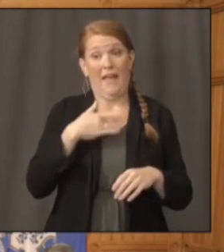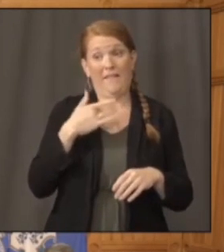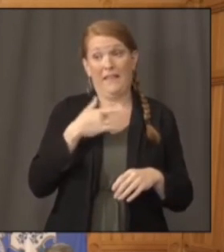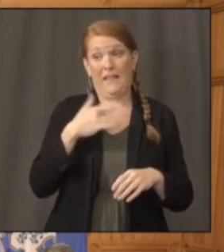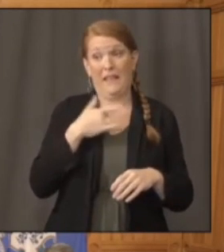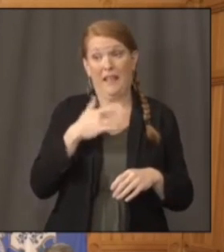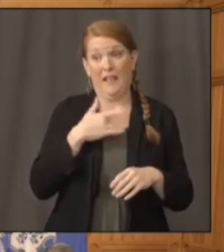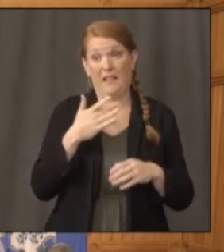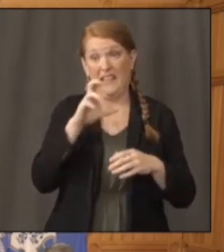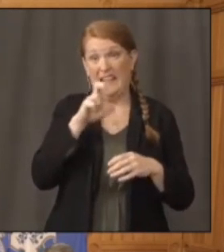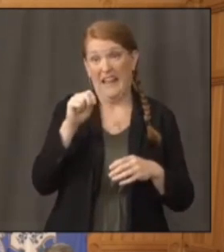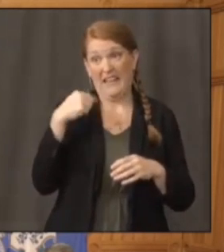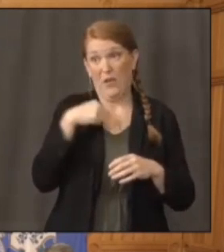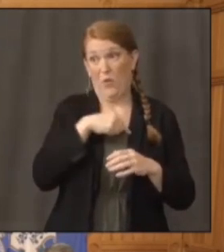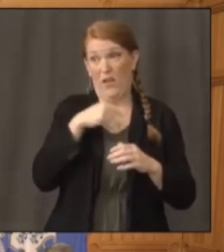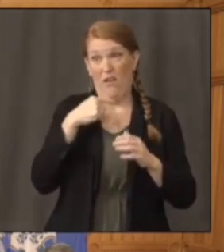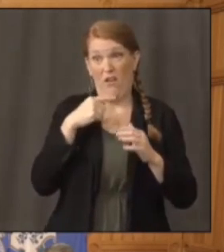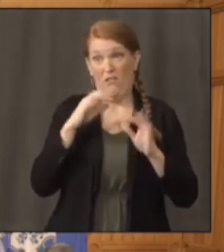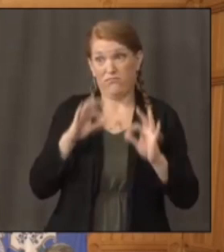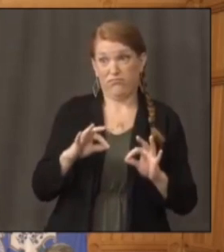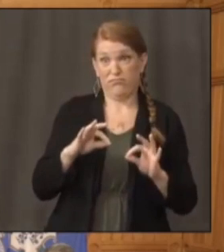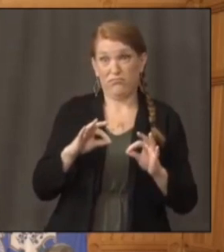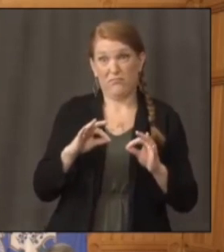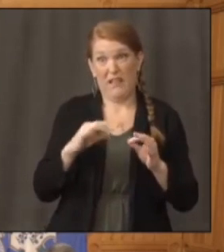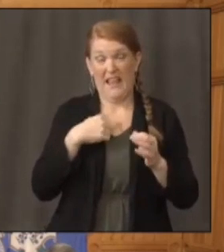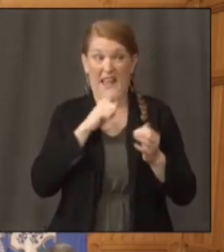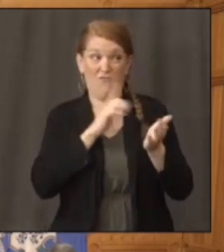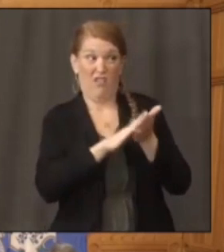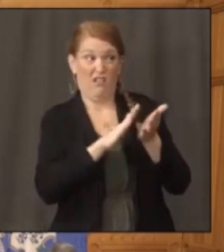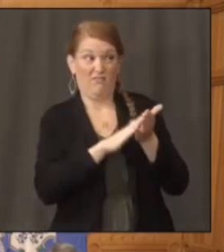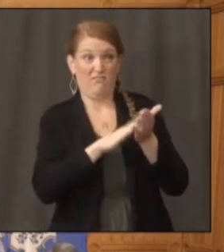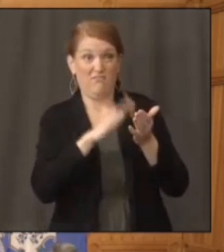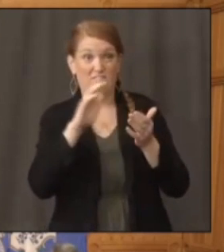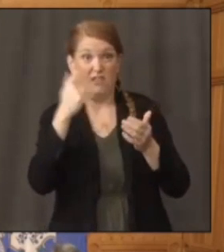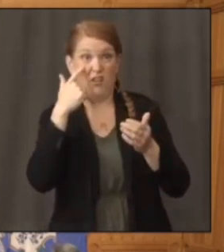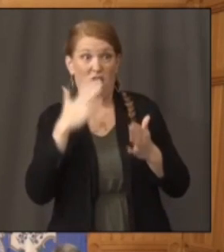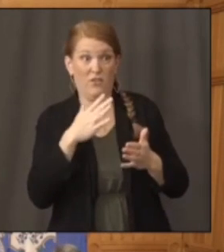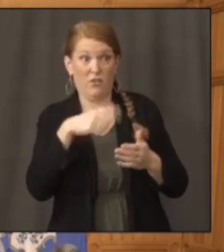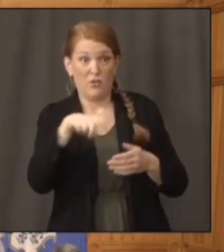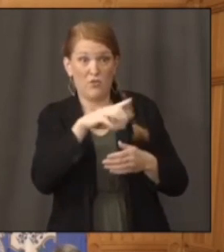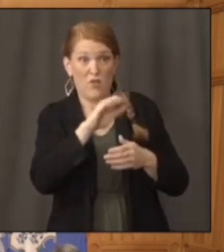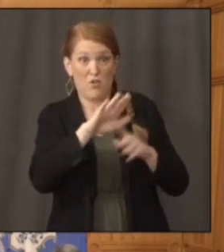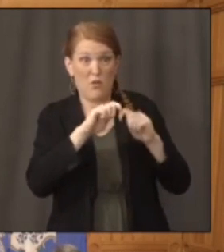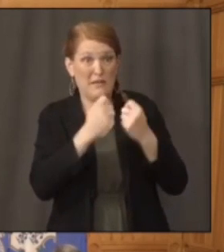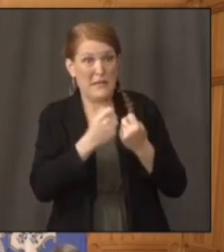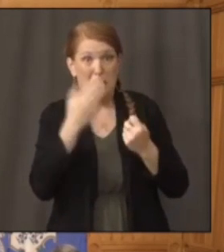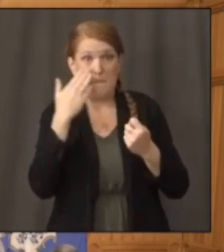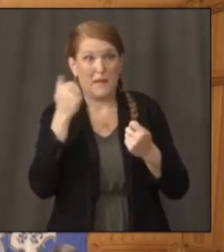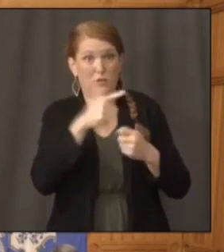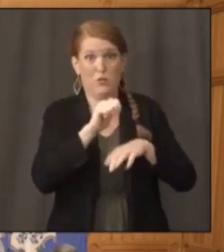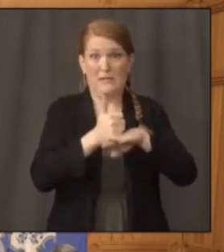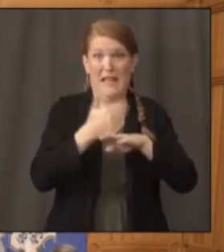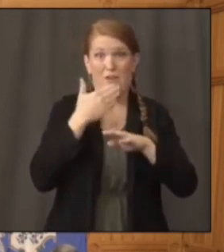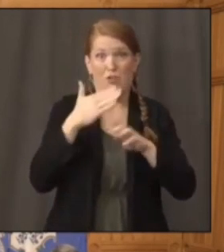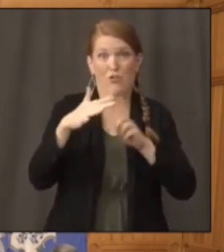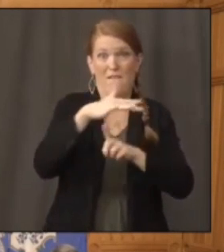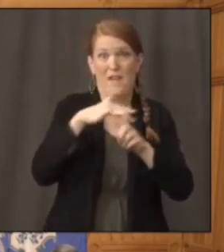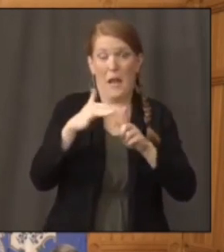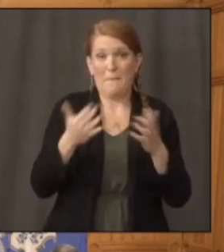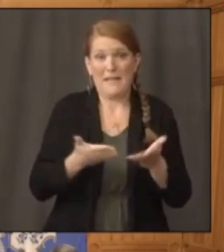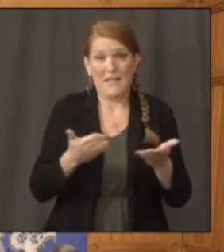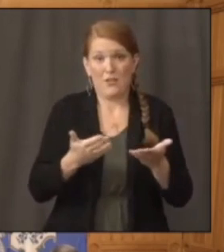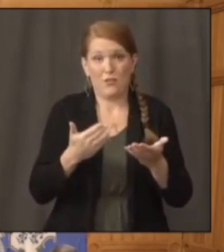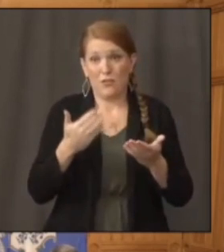lot of the credit, Governor Lamont, goes to you and your administration because you set a good tone. I think every good team